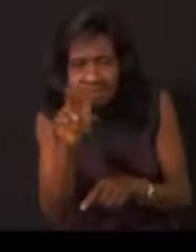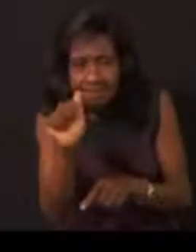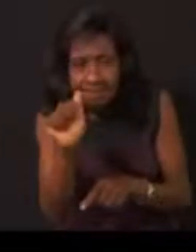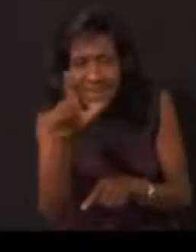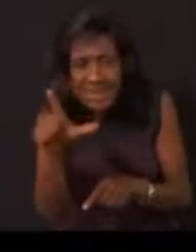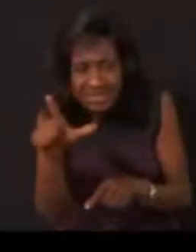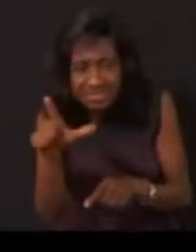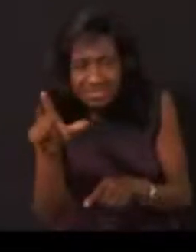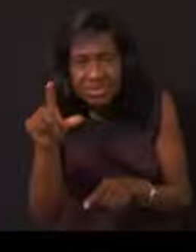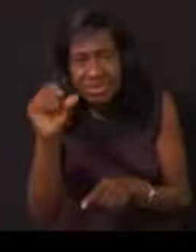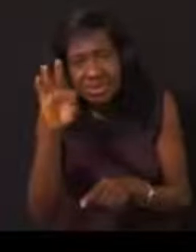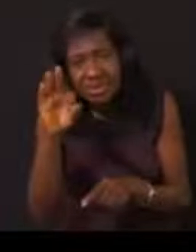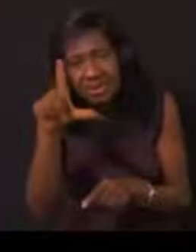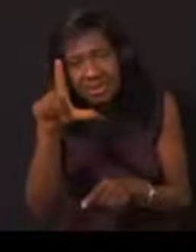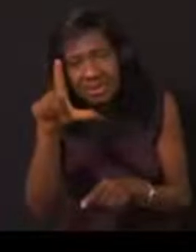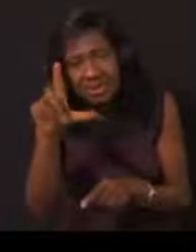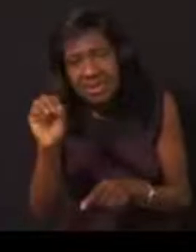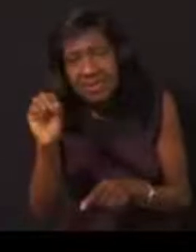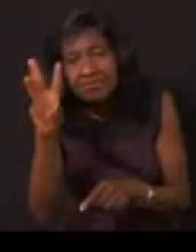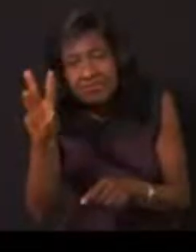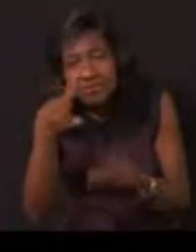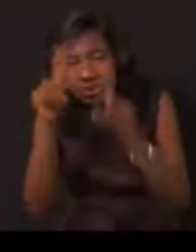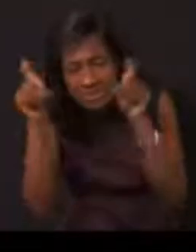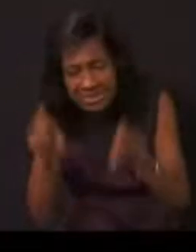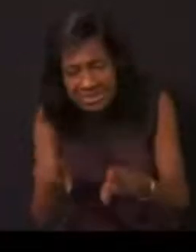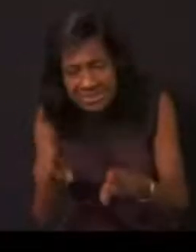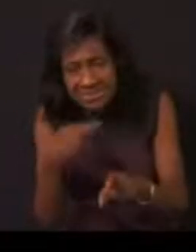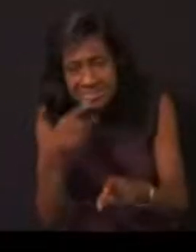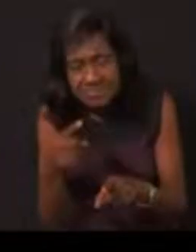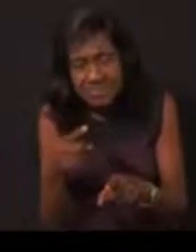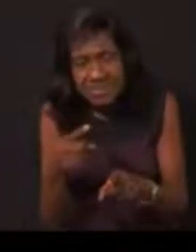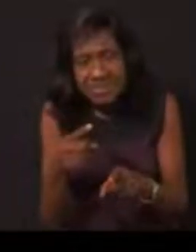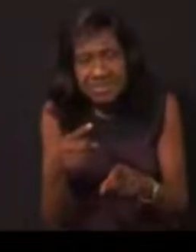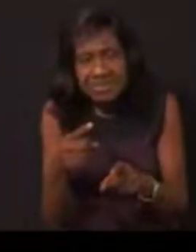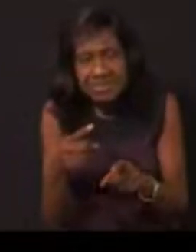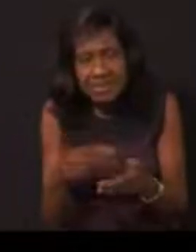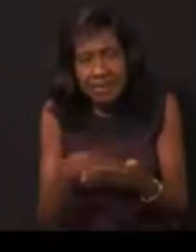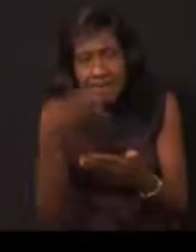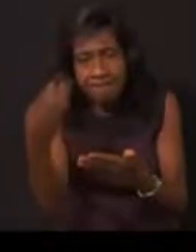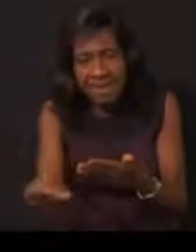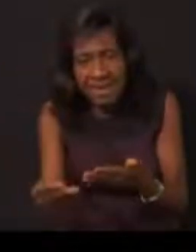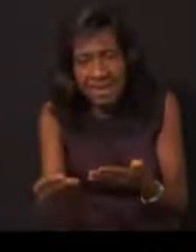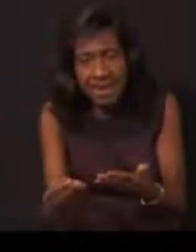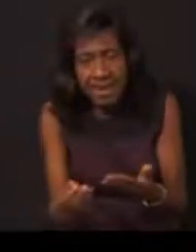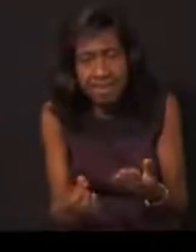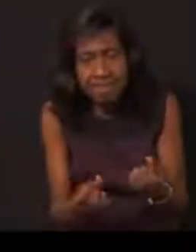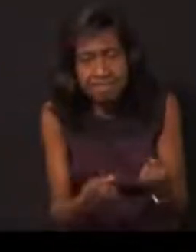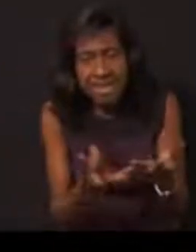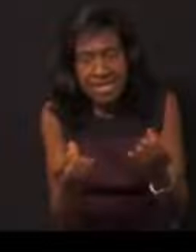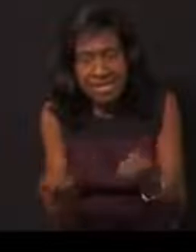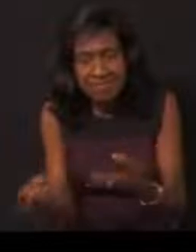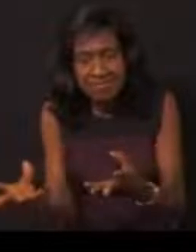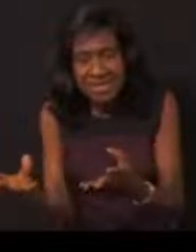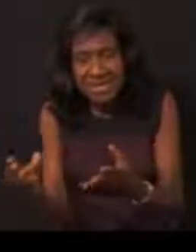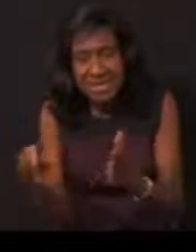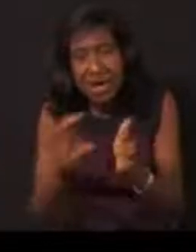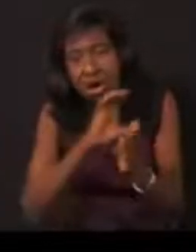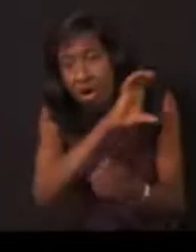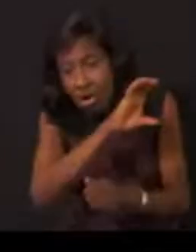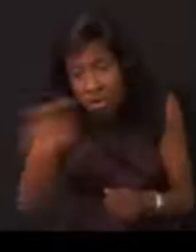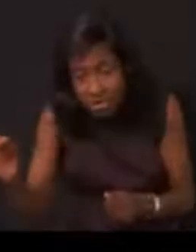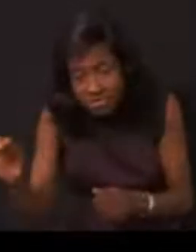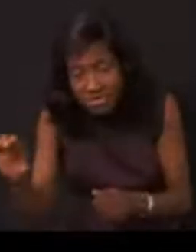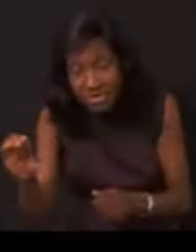pandemic. My office is supporting Cayman in purchasing hundreds of thousands of these tests from Crown agents in the